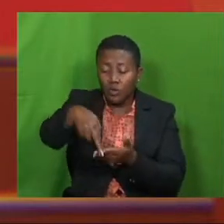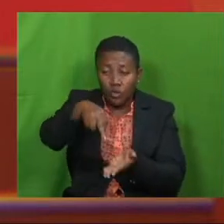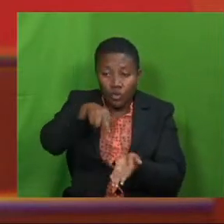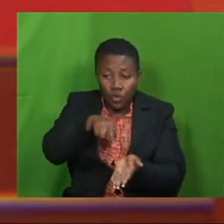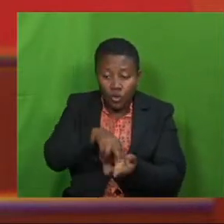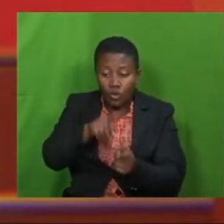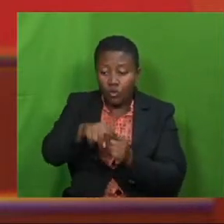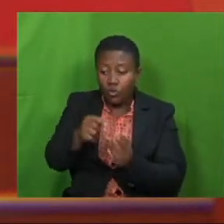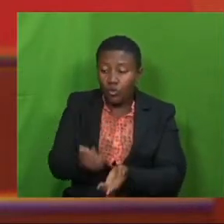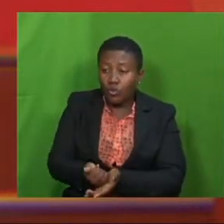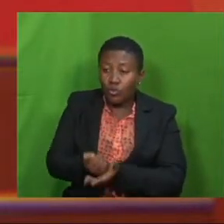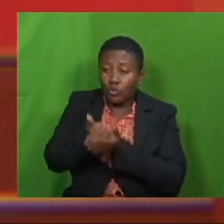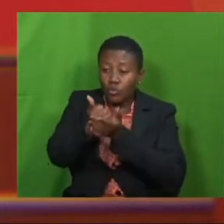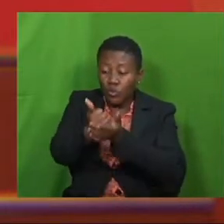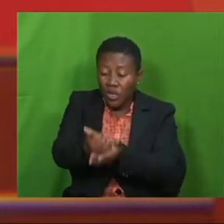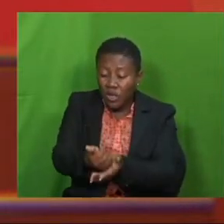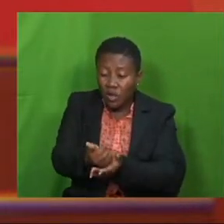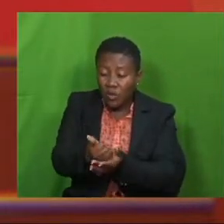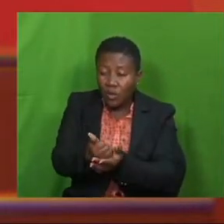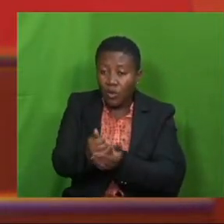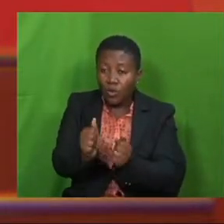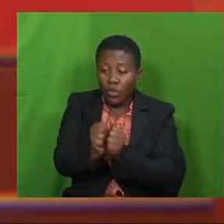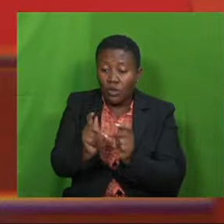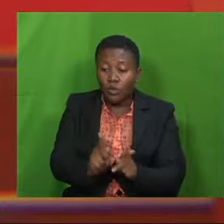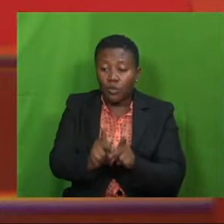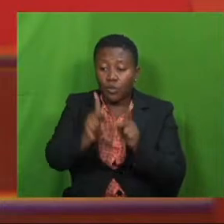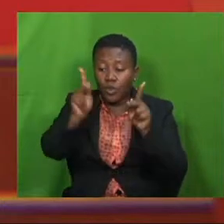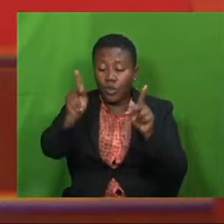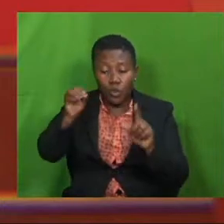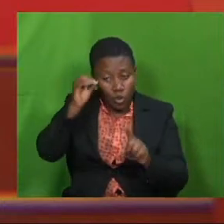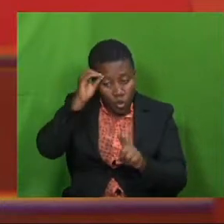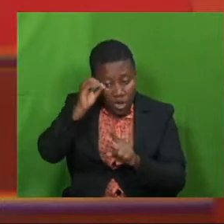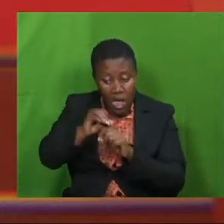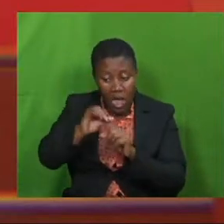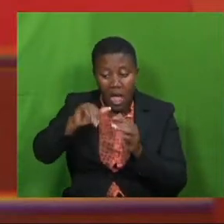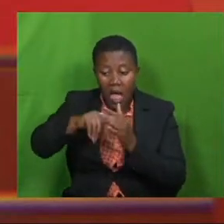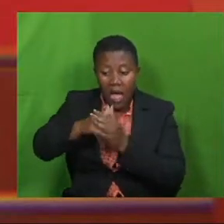shape public opinion on how parliamentary business is conducted.